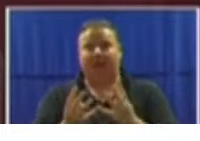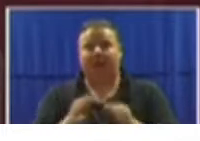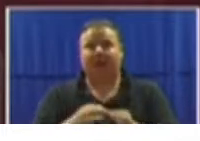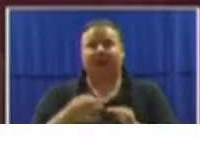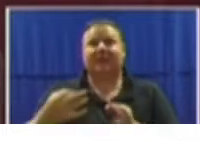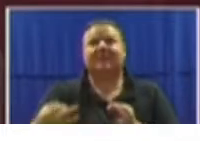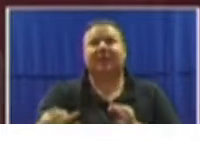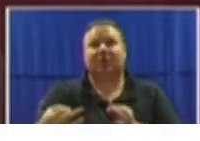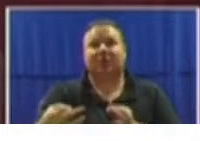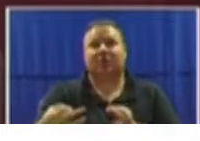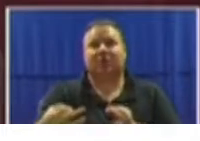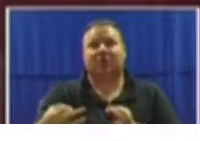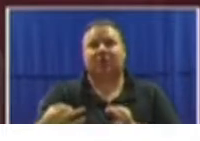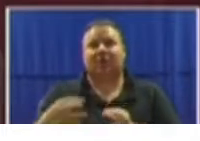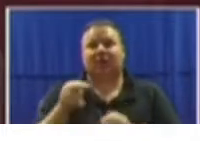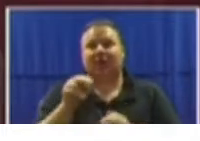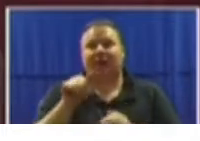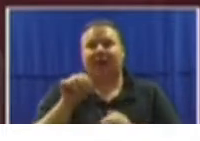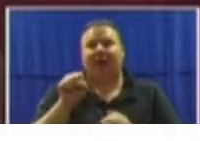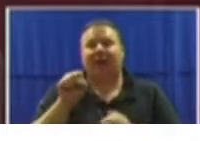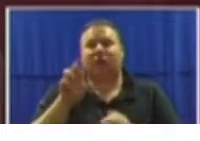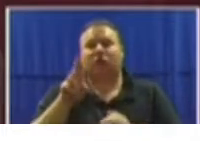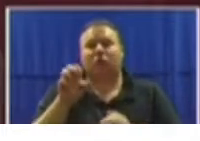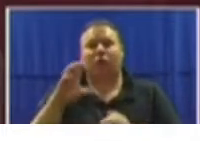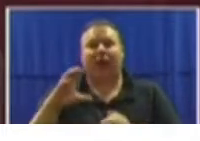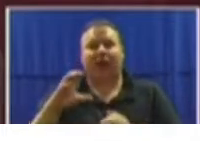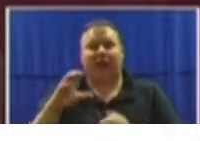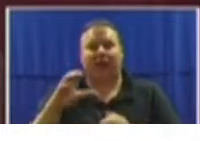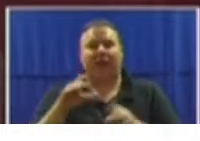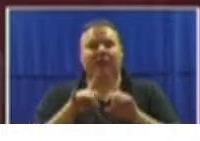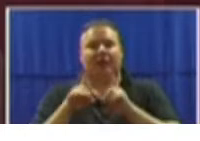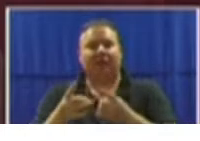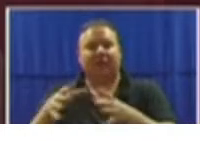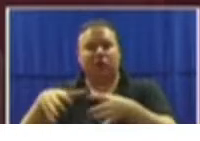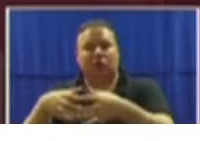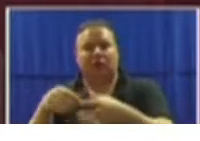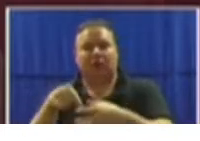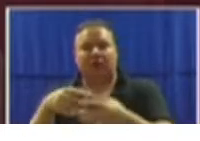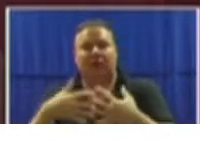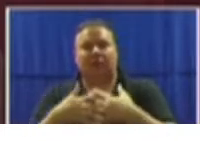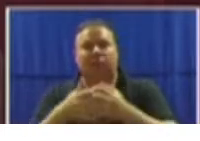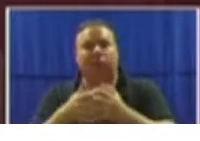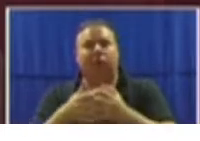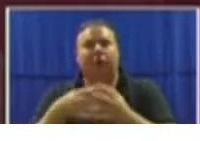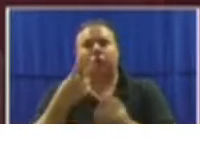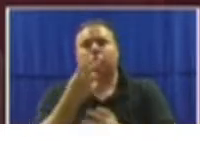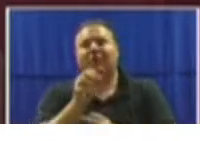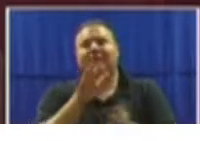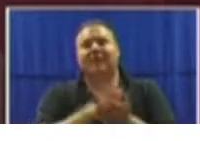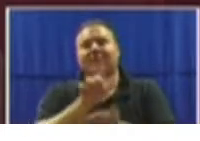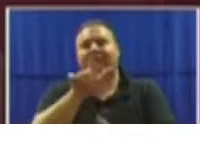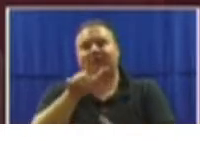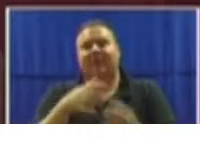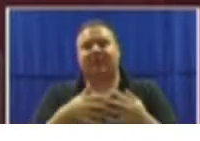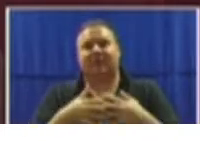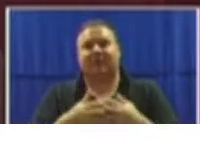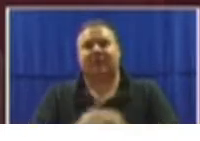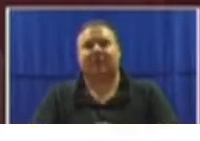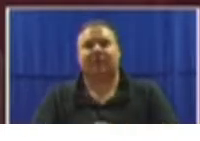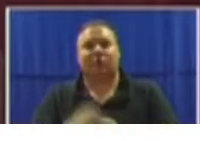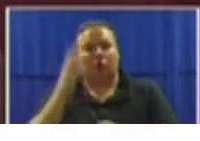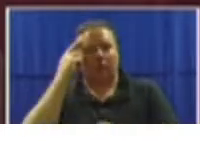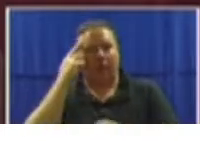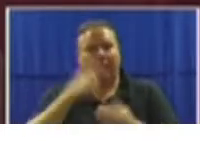extension of the Nasrec division that was formalized in 2017. You remember at that